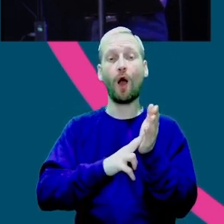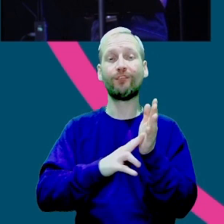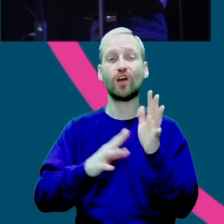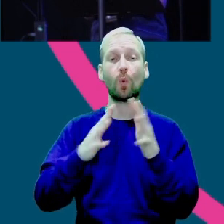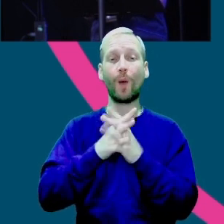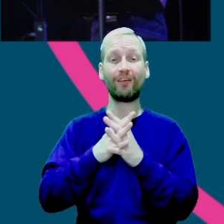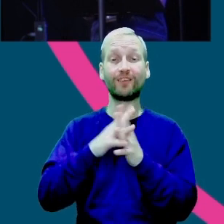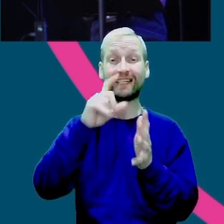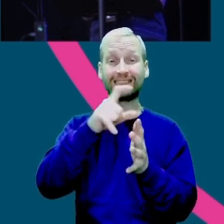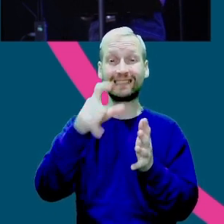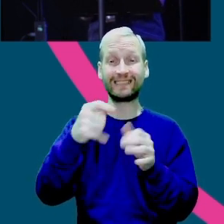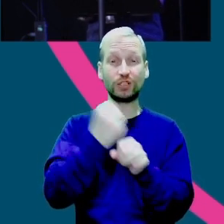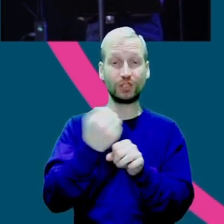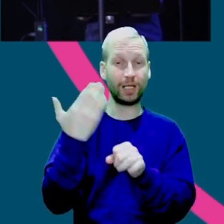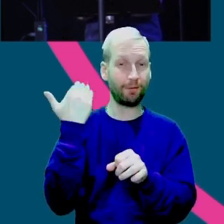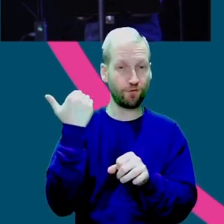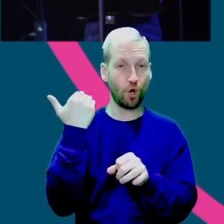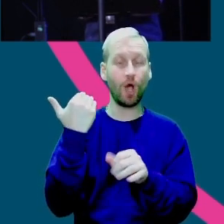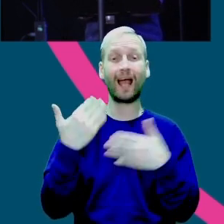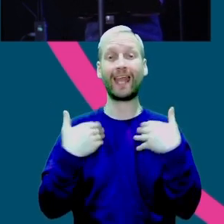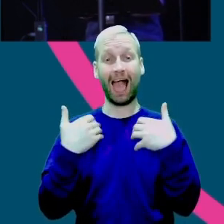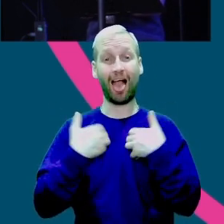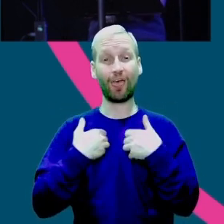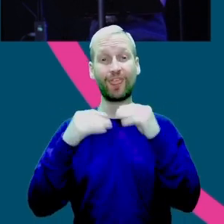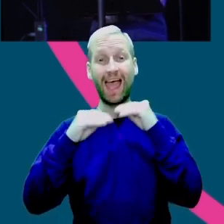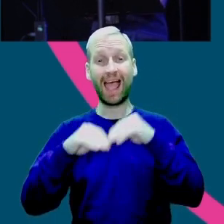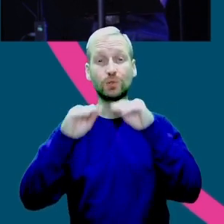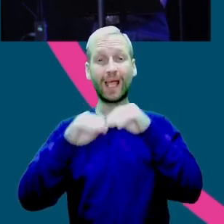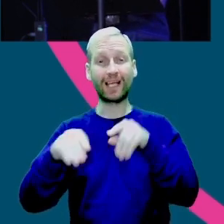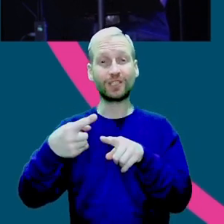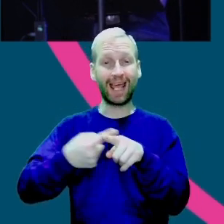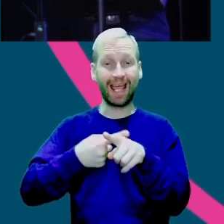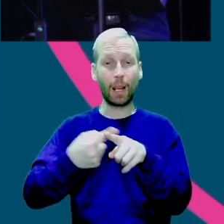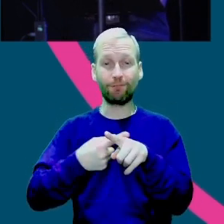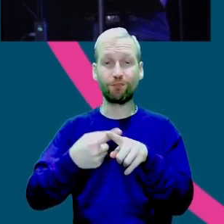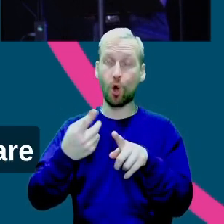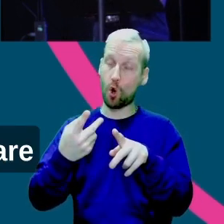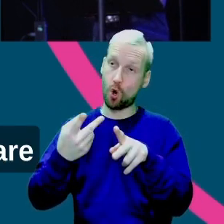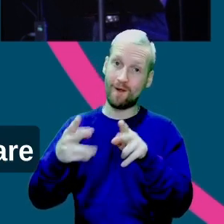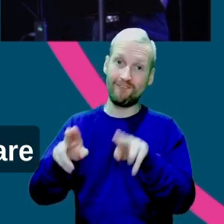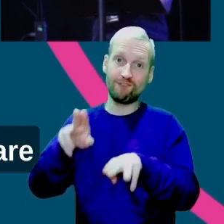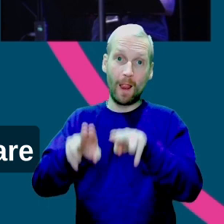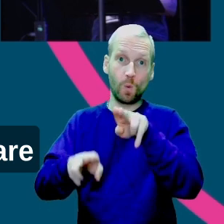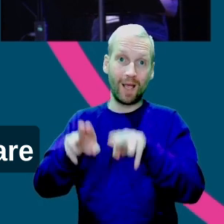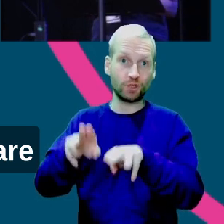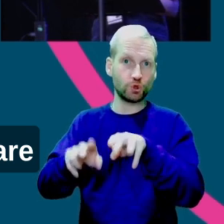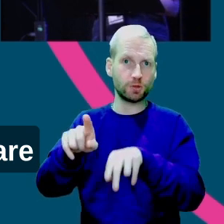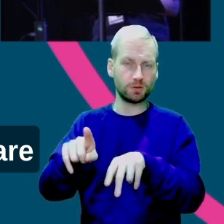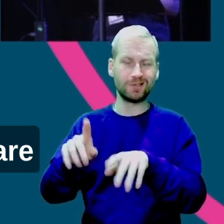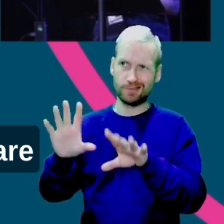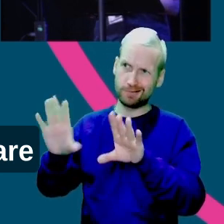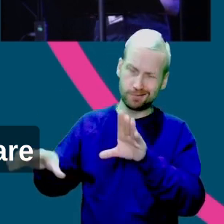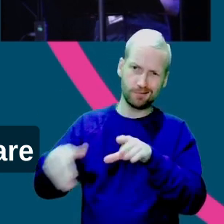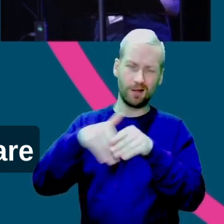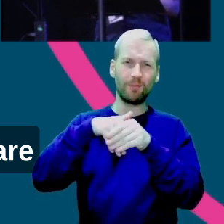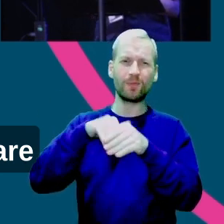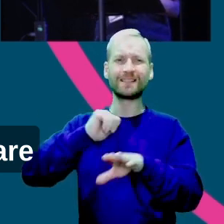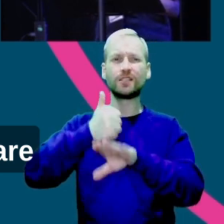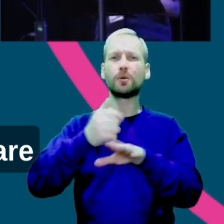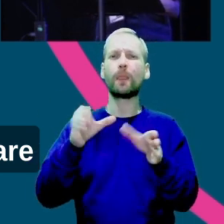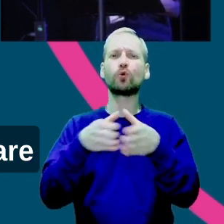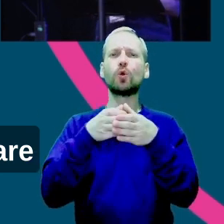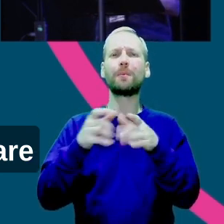CCG and from Health Education England for its evaluation. a set-up group at East Coast